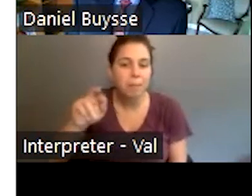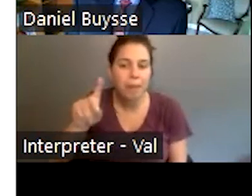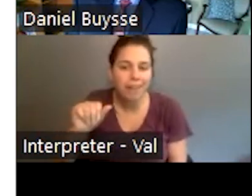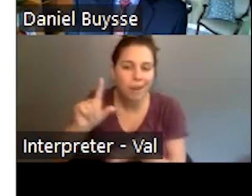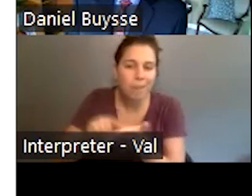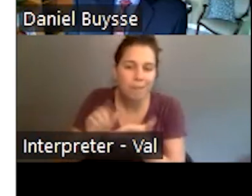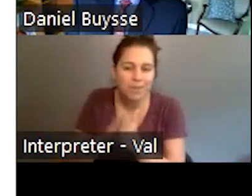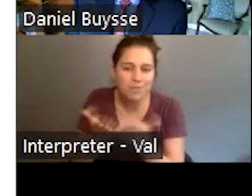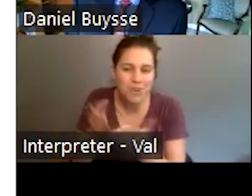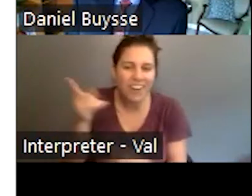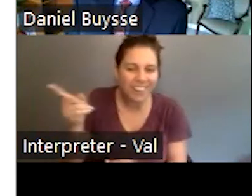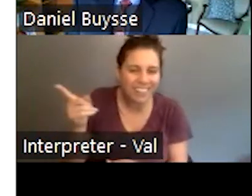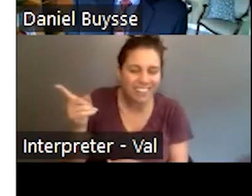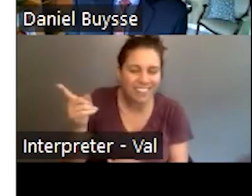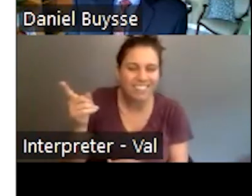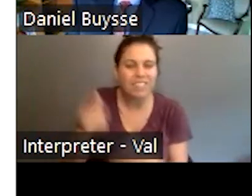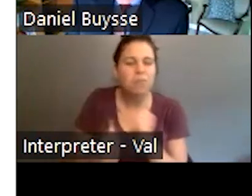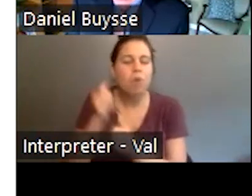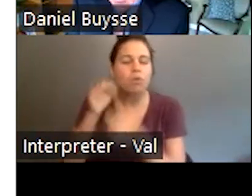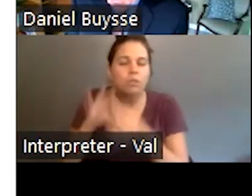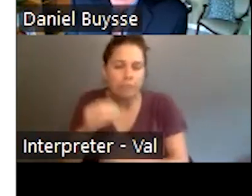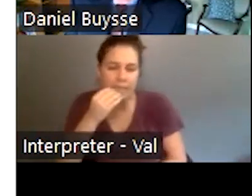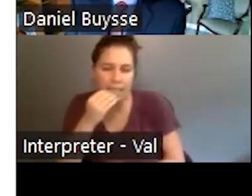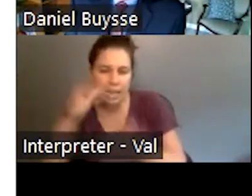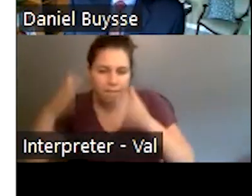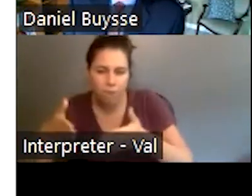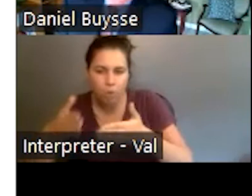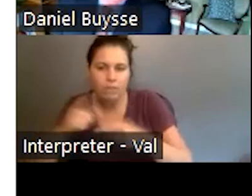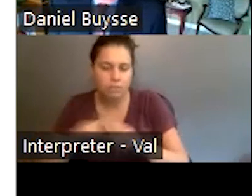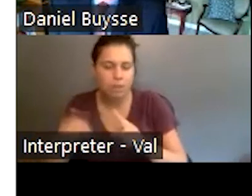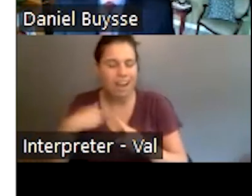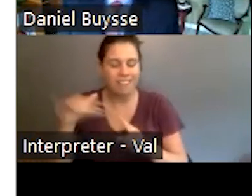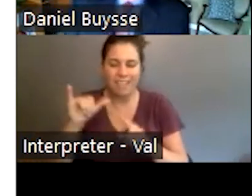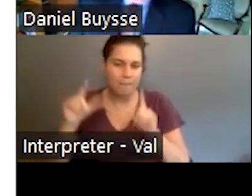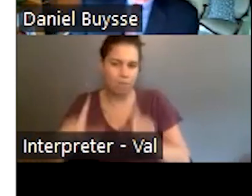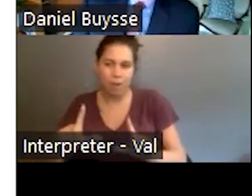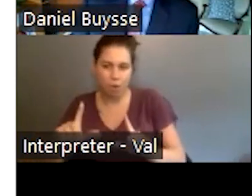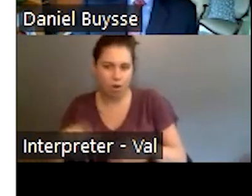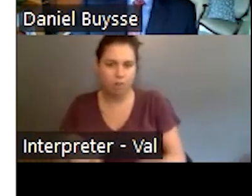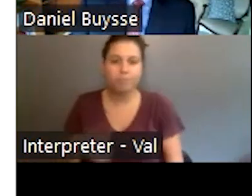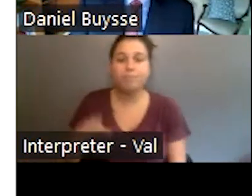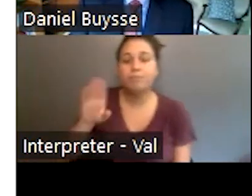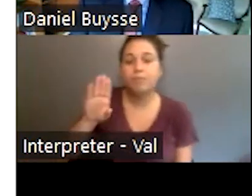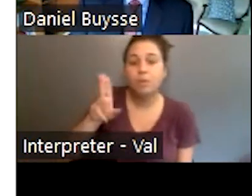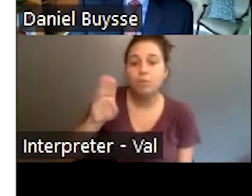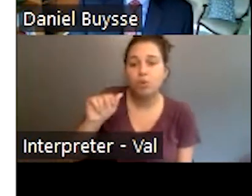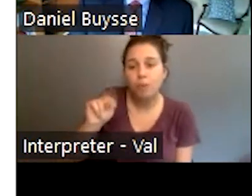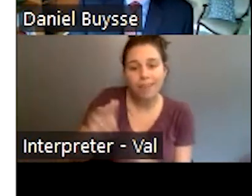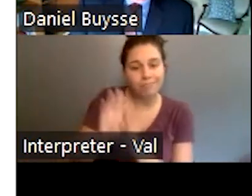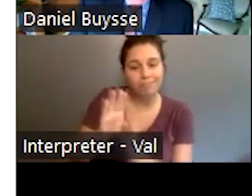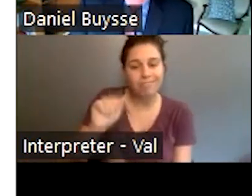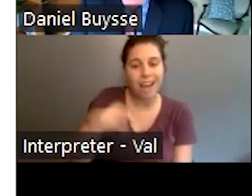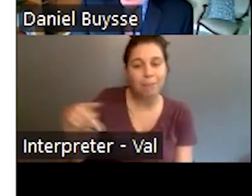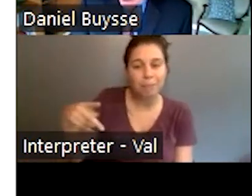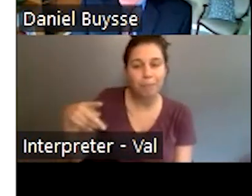about, focuses mostly on eating, but again, has a circadian framework. And Matt Buman and colleagues have developed an app to at least